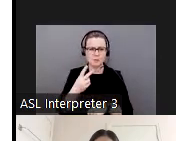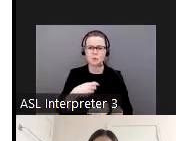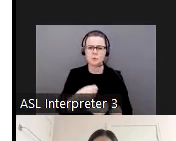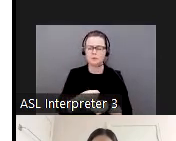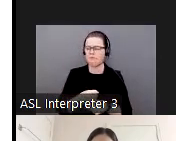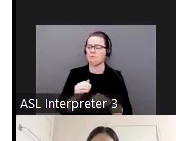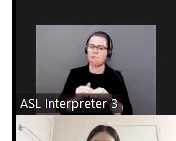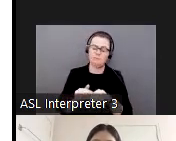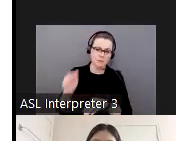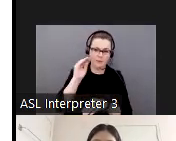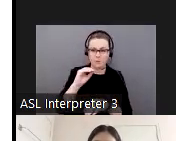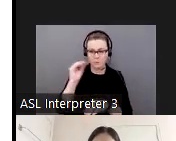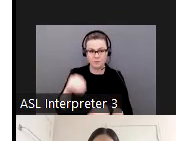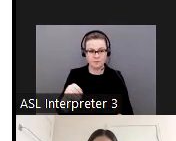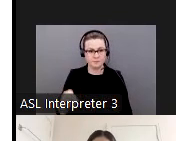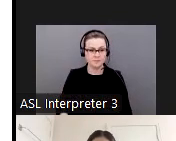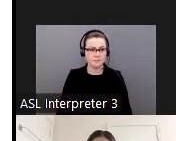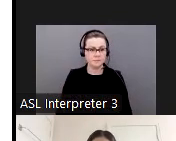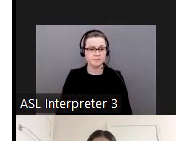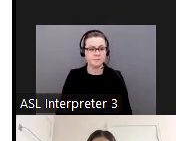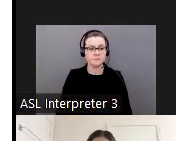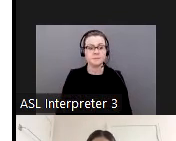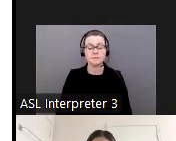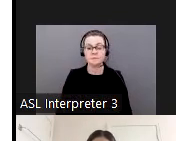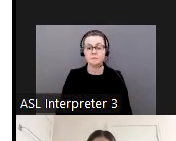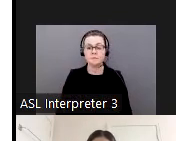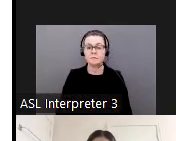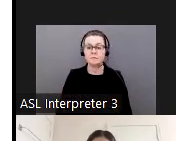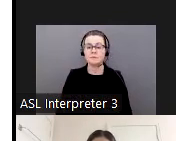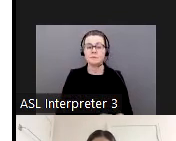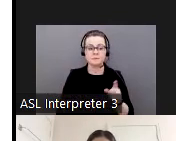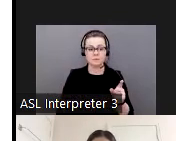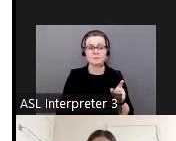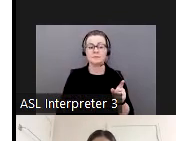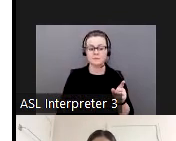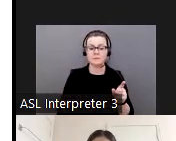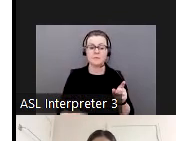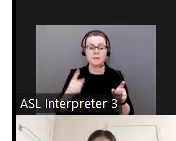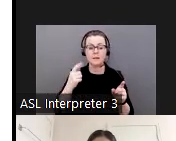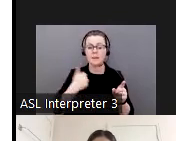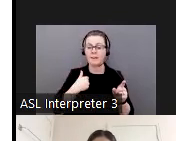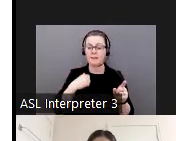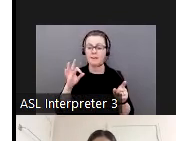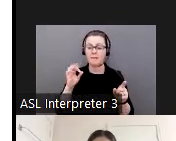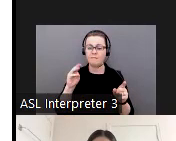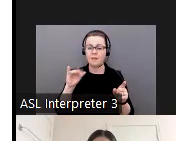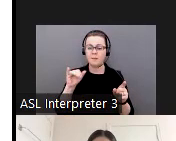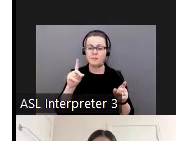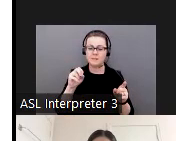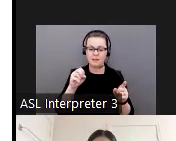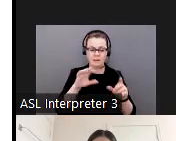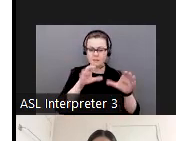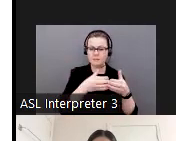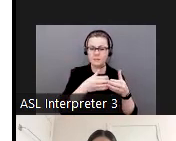And the Canadian Femicide Observatory for Justice and Accountability did make